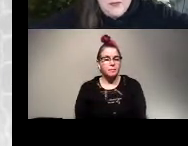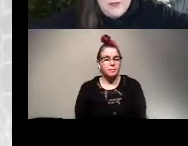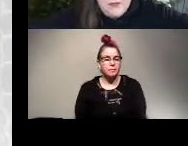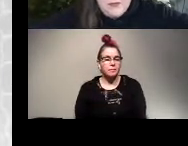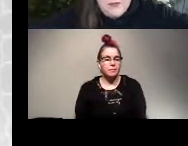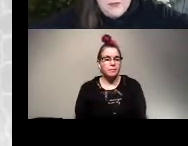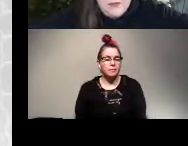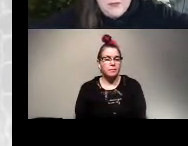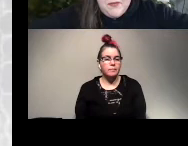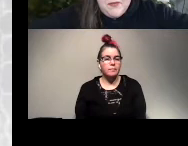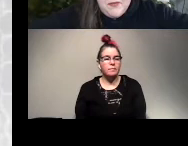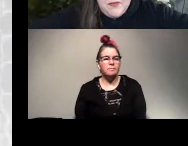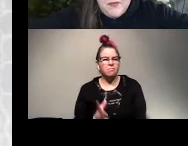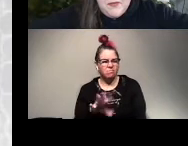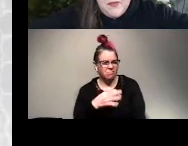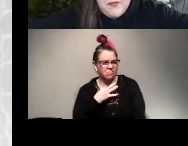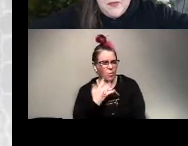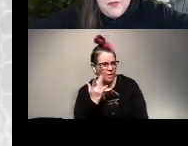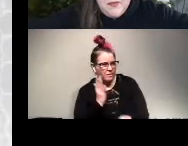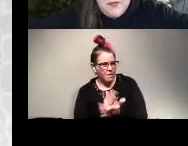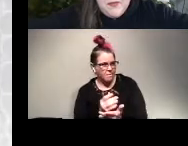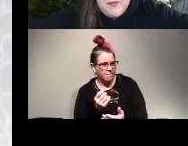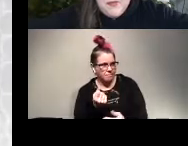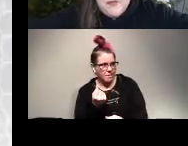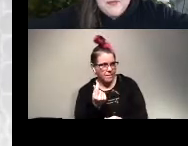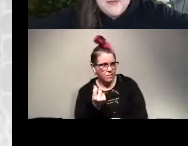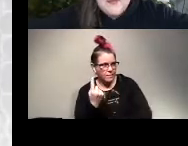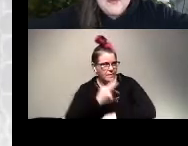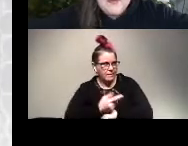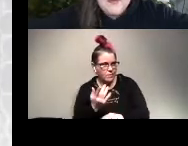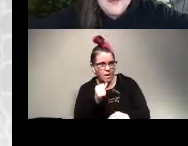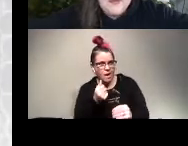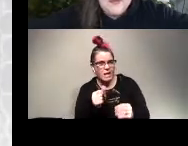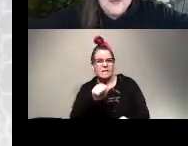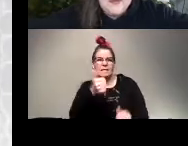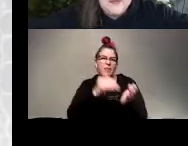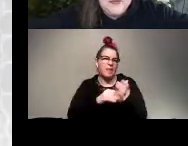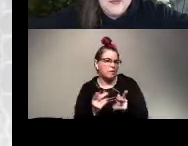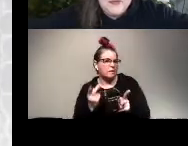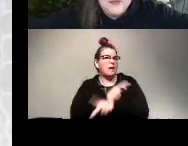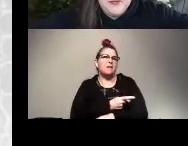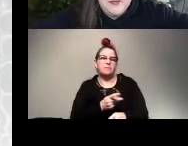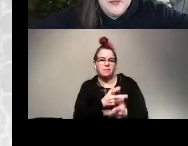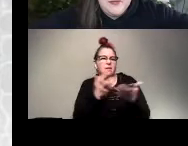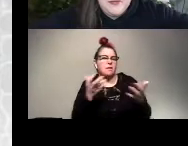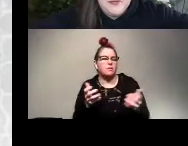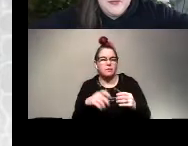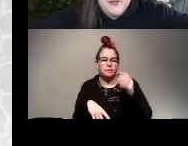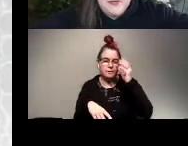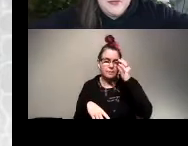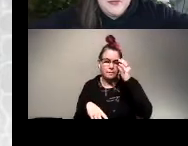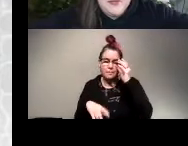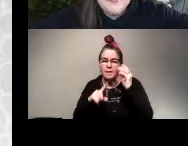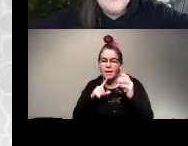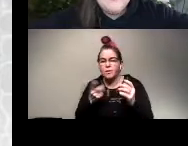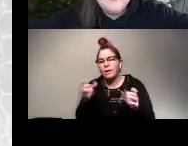Now you might ask, well, why'd you stop there? Why not put 10,000 times as much? And the answer is actually